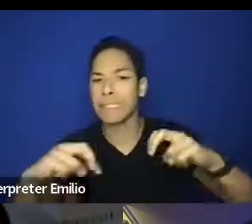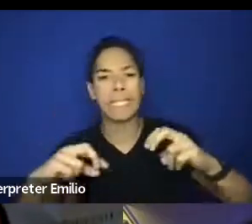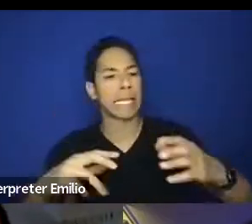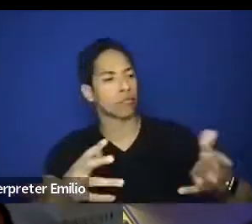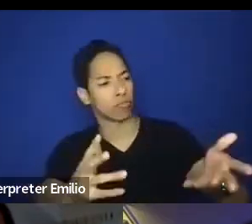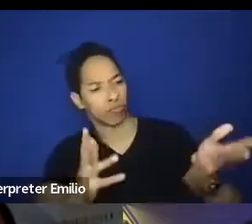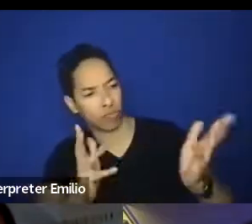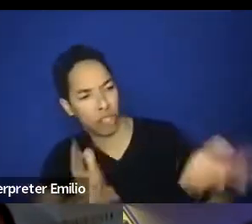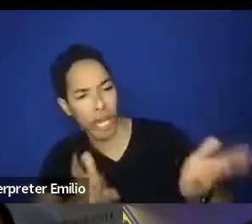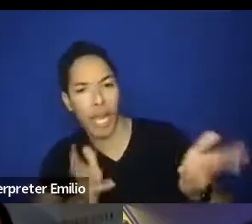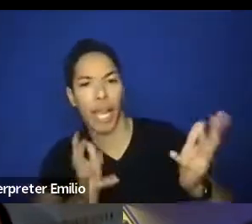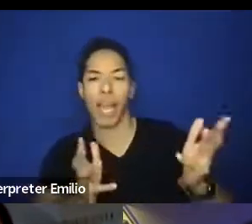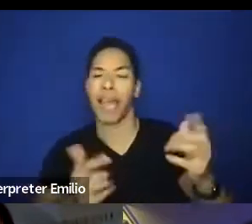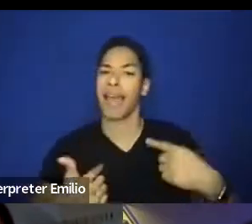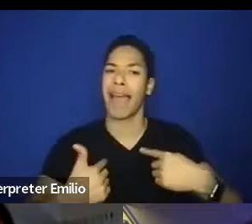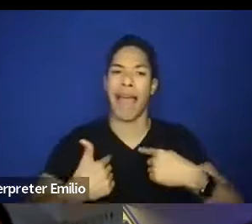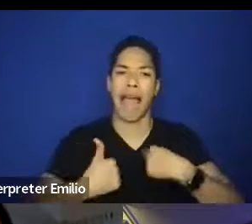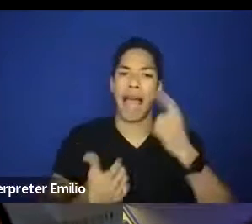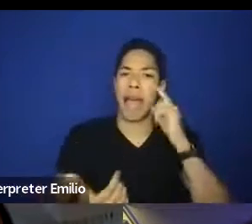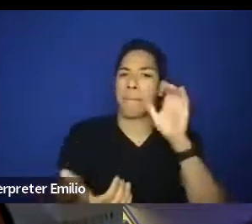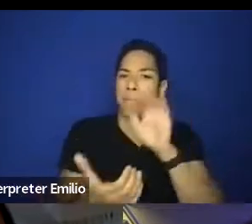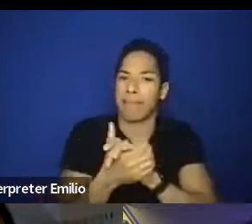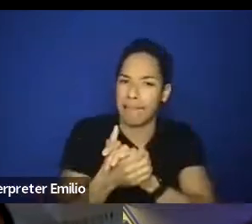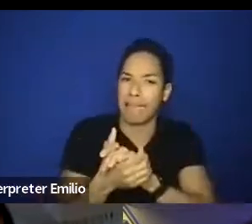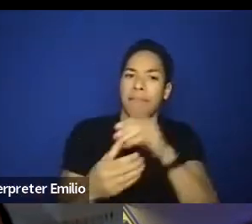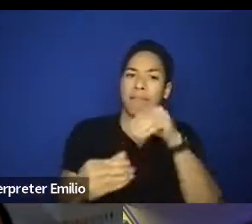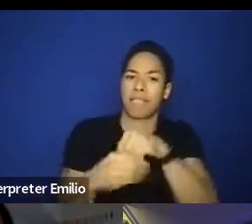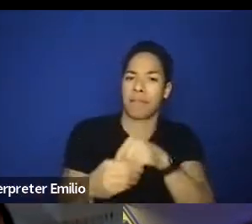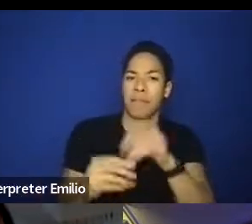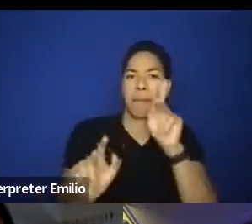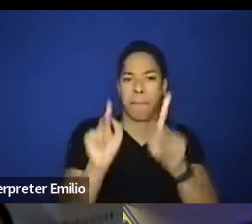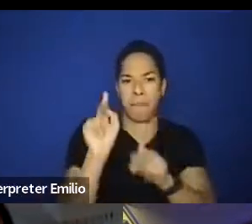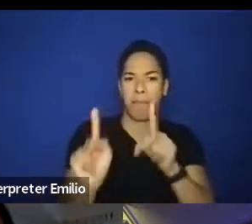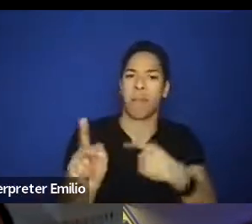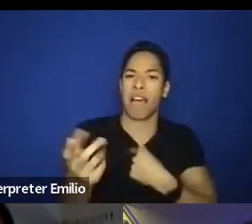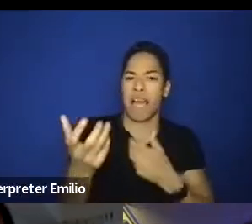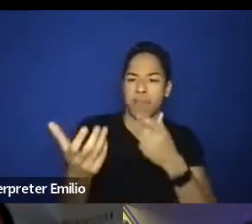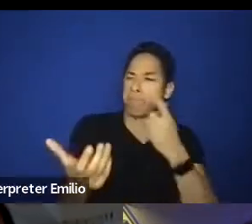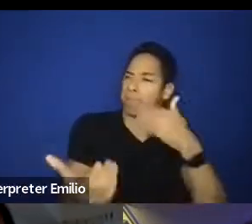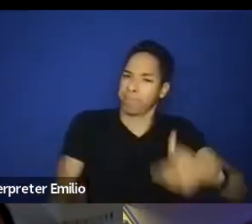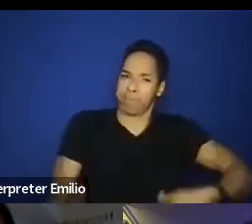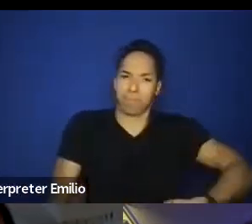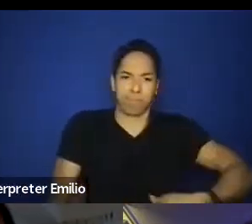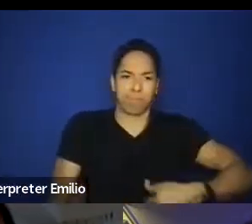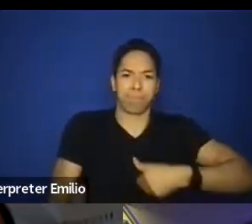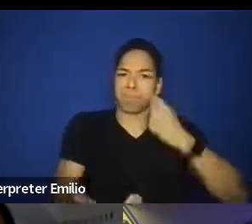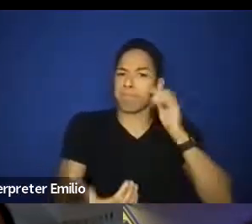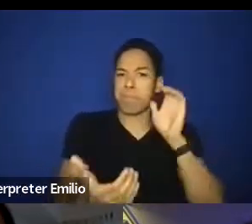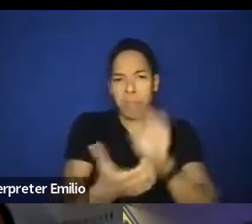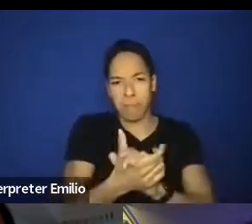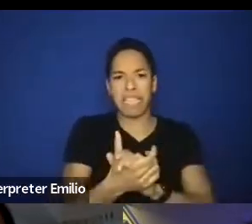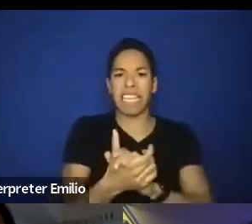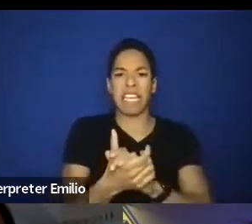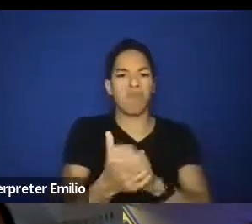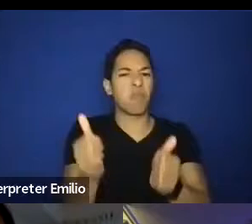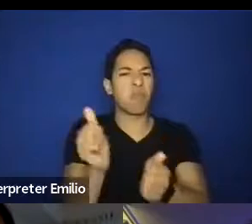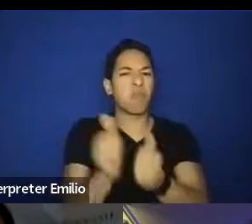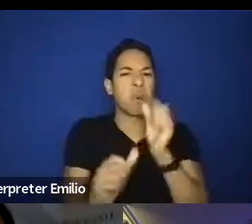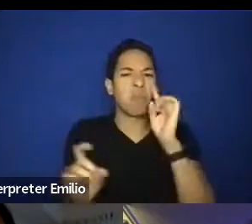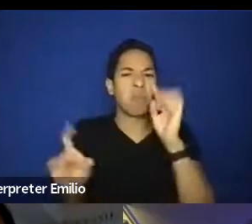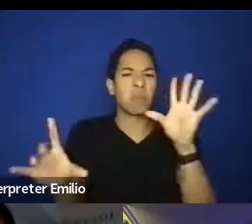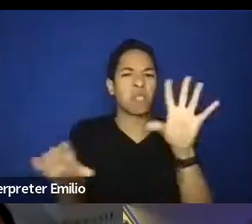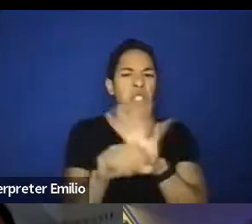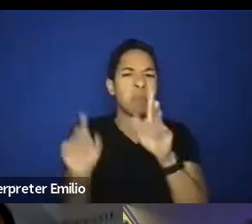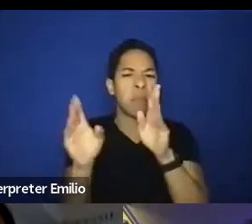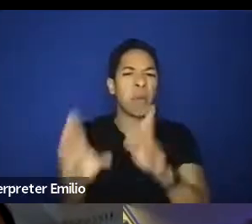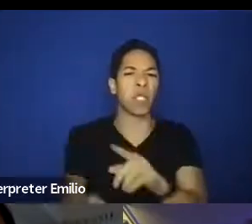believe in people. Like, that's why I do the work I do. I believe that people are inherently good. Even the shittiest people, I do believe there is goodness